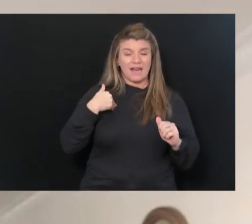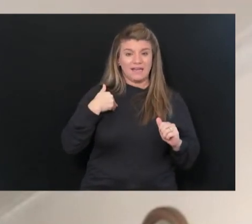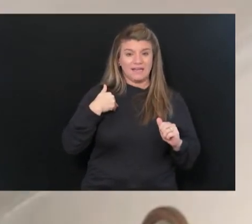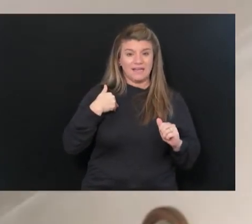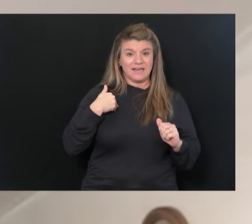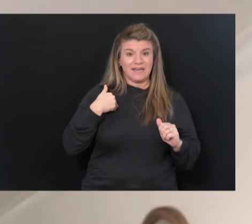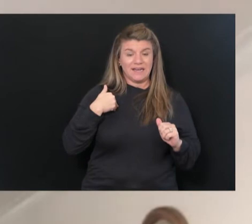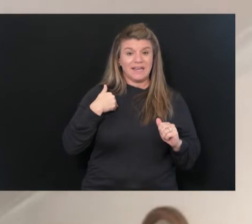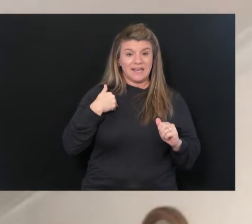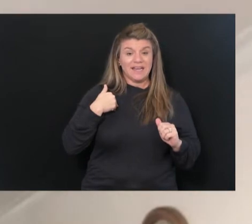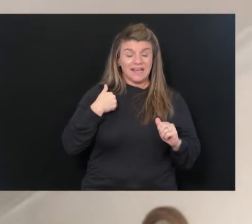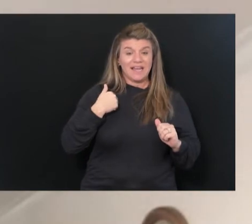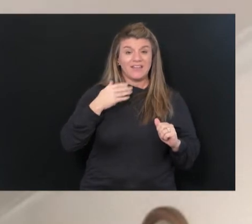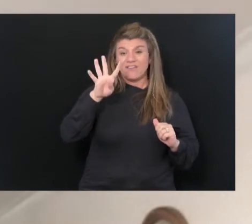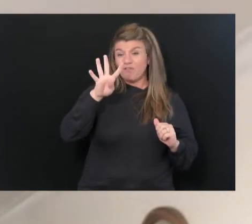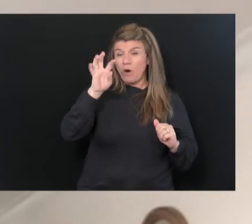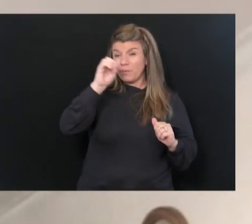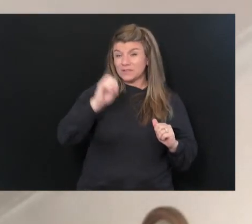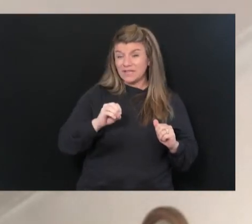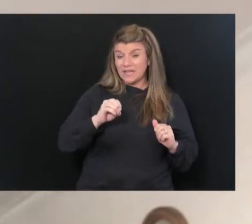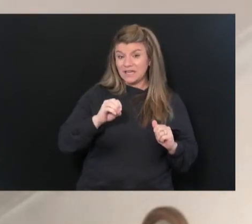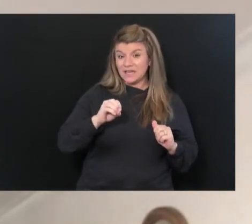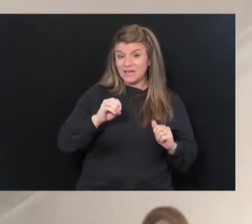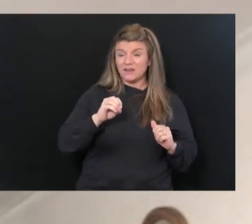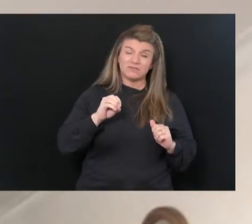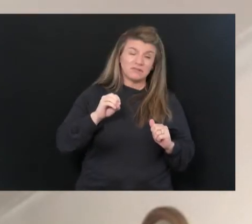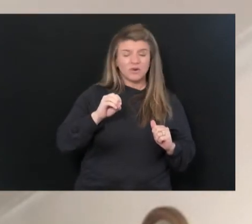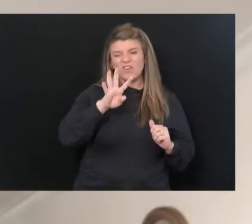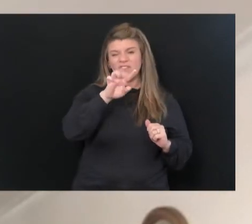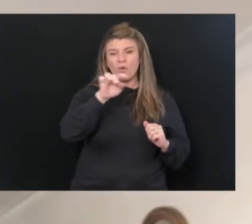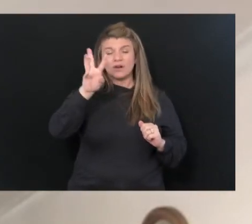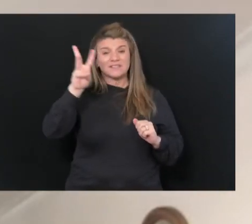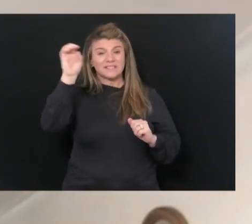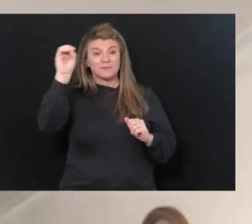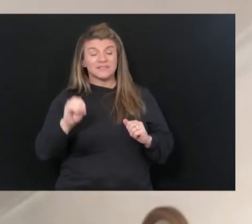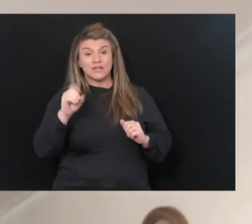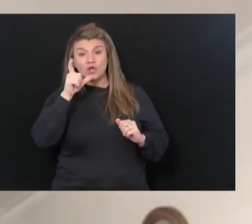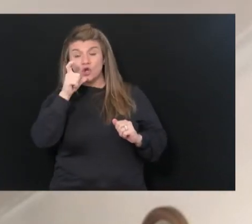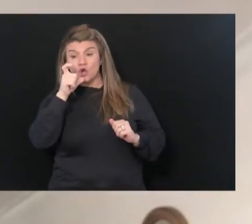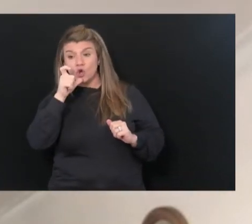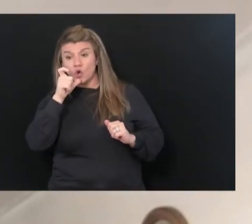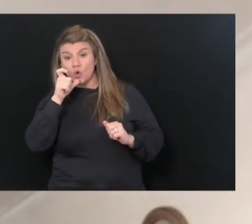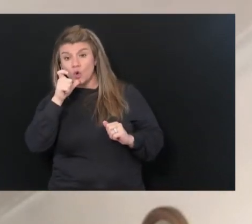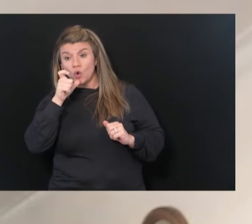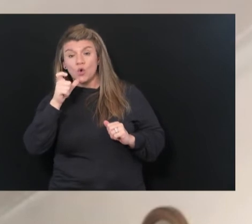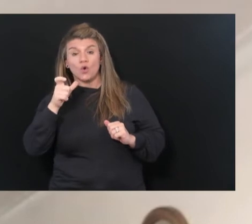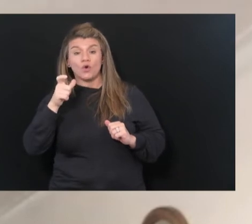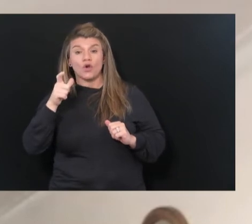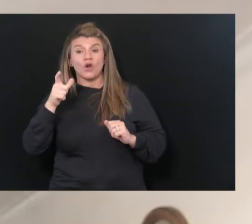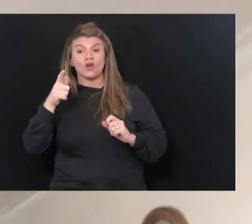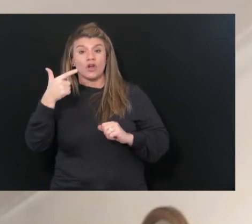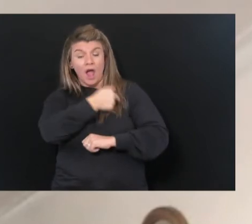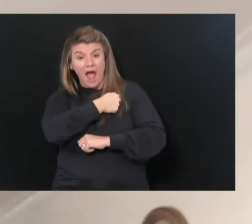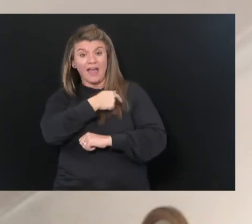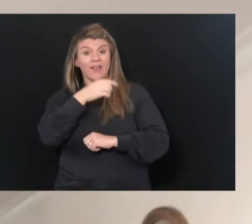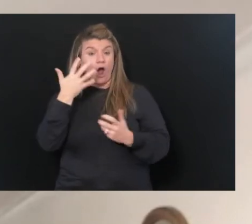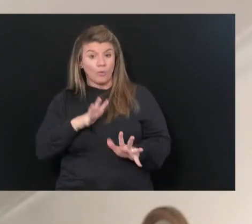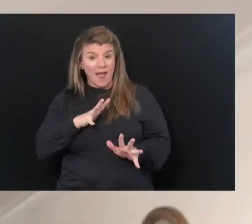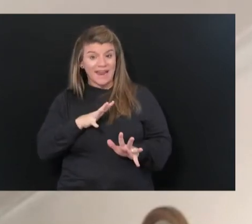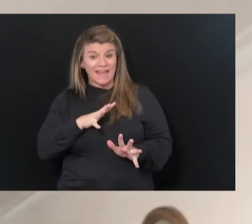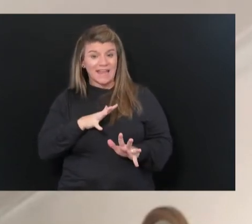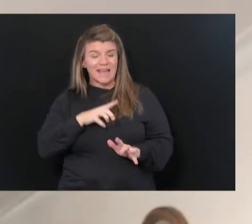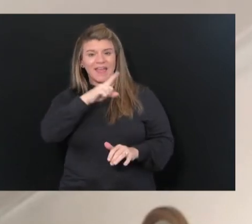of people, 4% or so, or 4 to 6% of the people that got either the Pfizer or the Moderna vaccine. It's